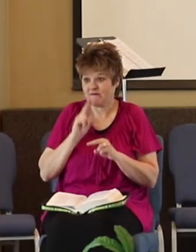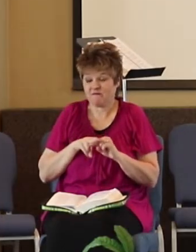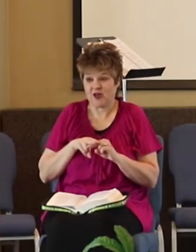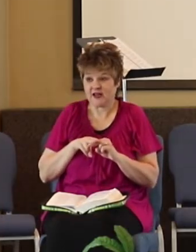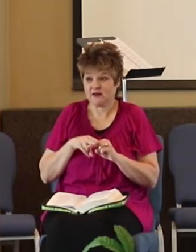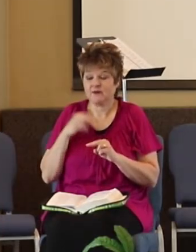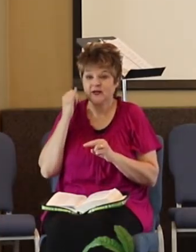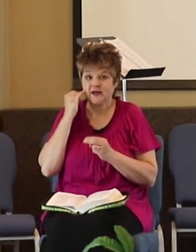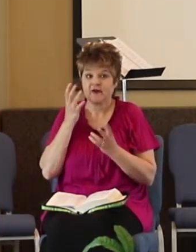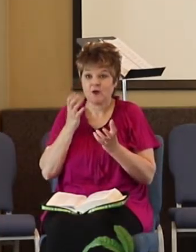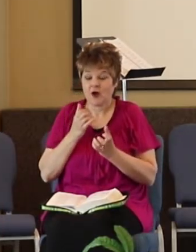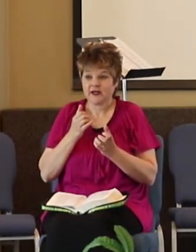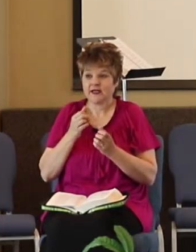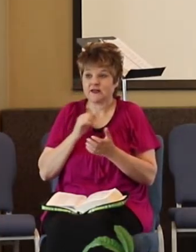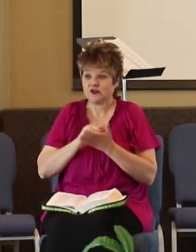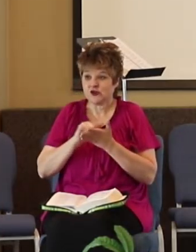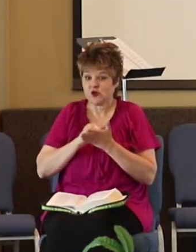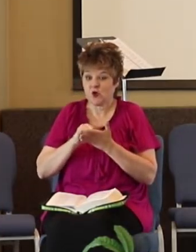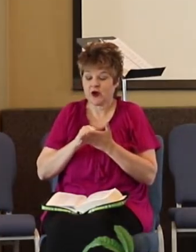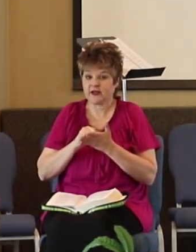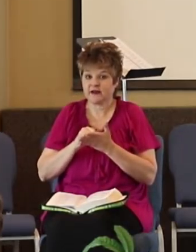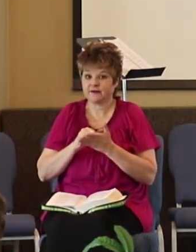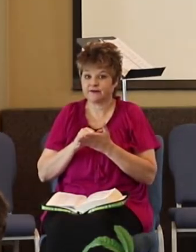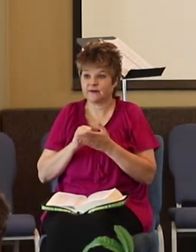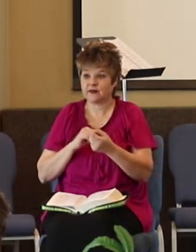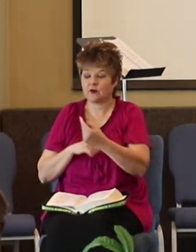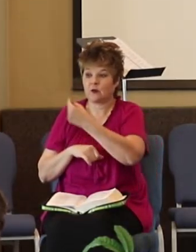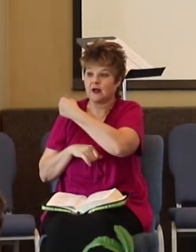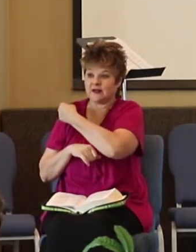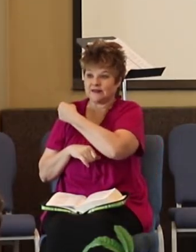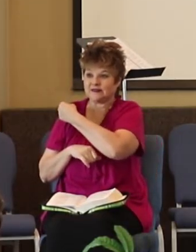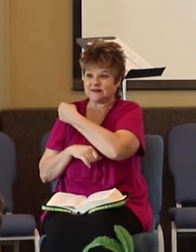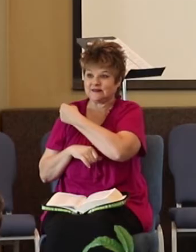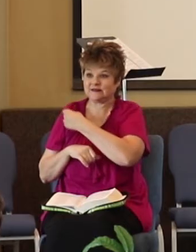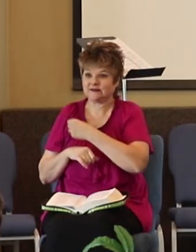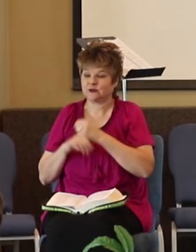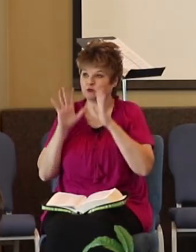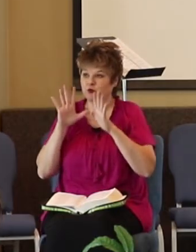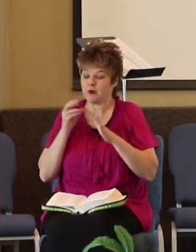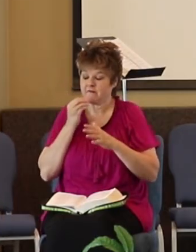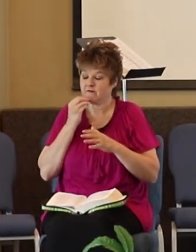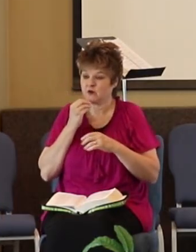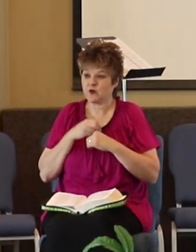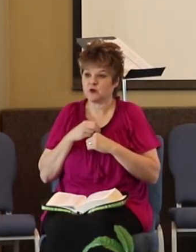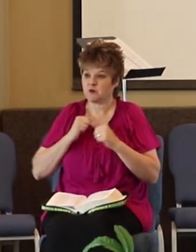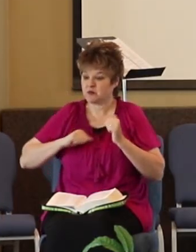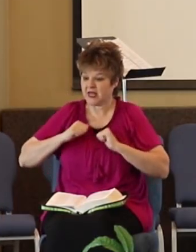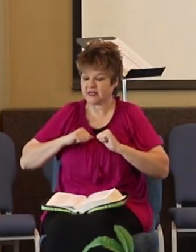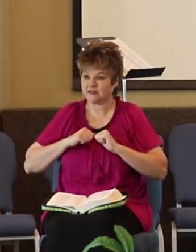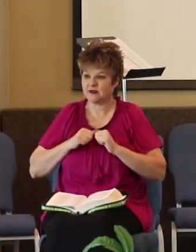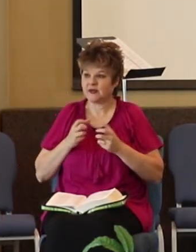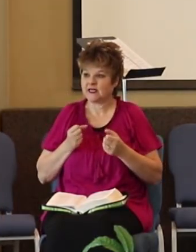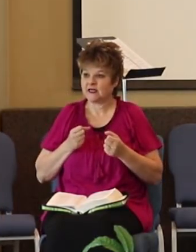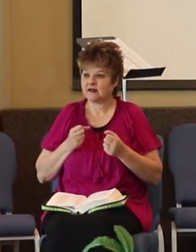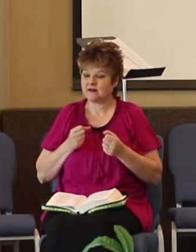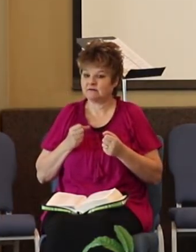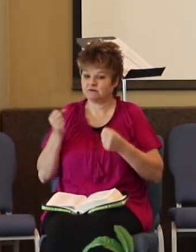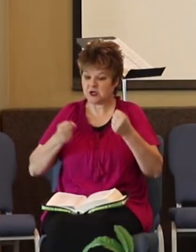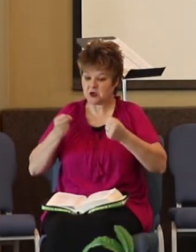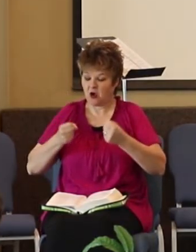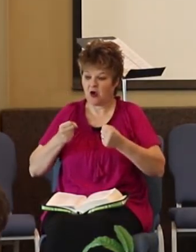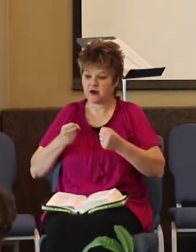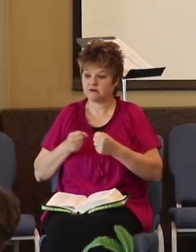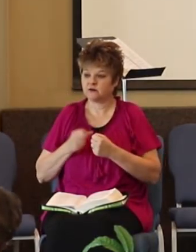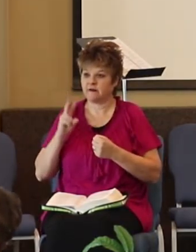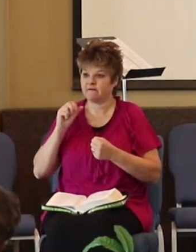But if I want to get to Manhattan and go to Broadway or go to some great dining place, I'm going to either get in a car or a van or bus